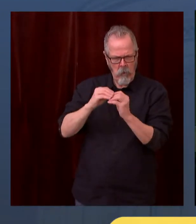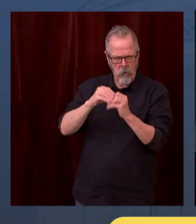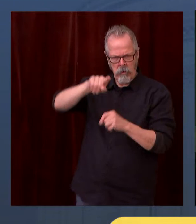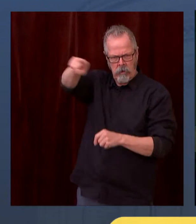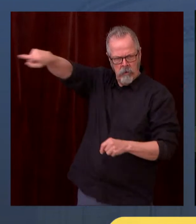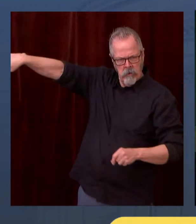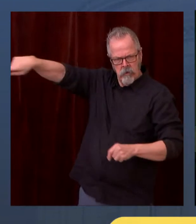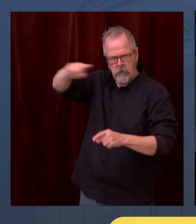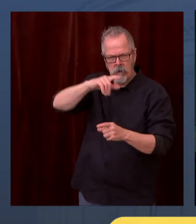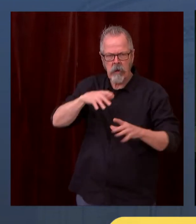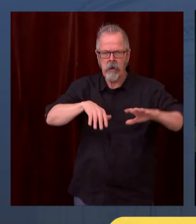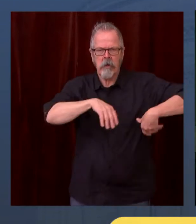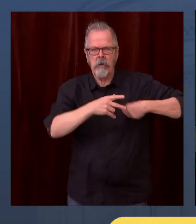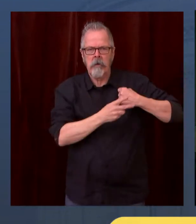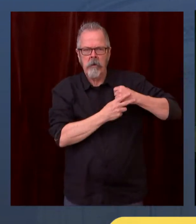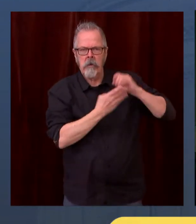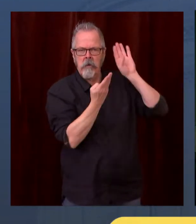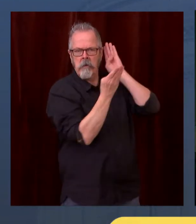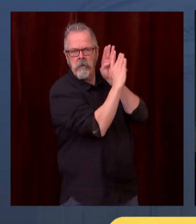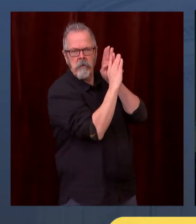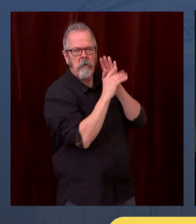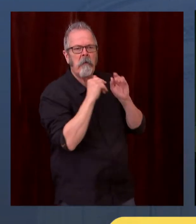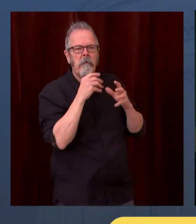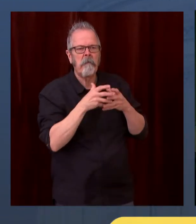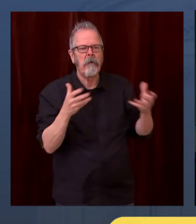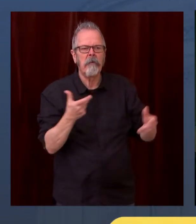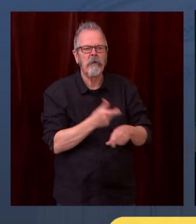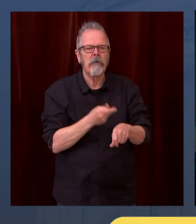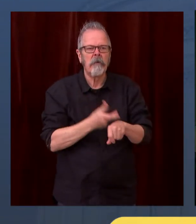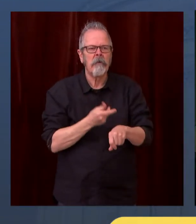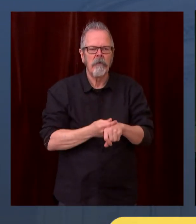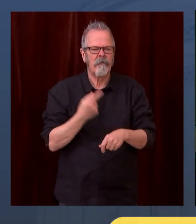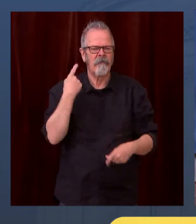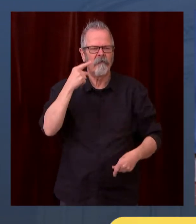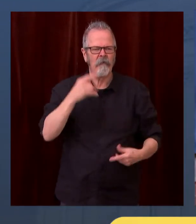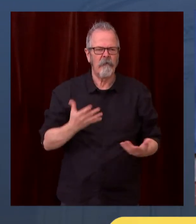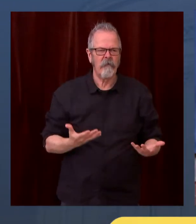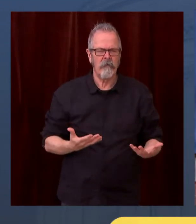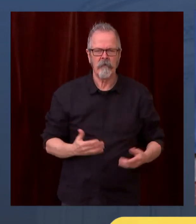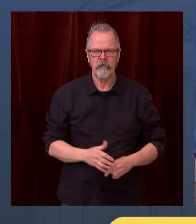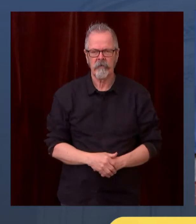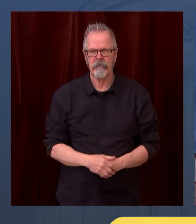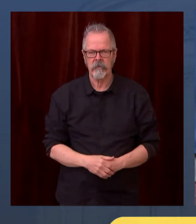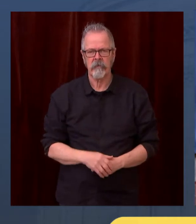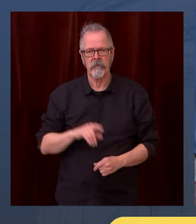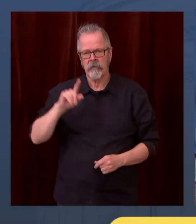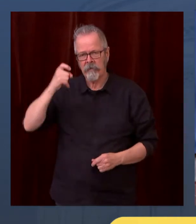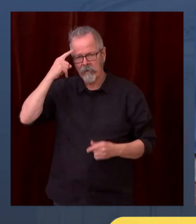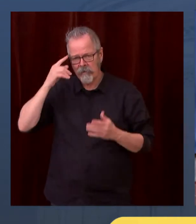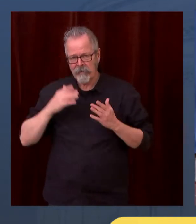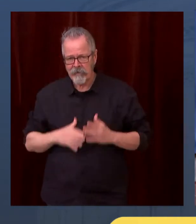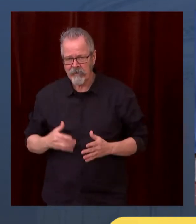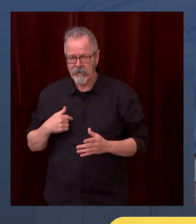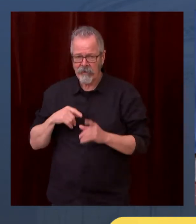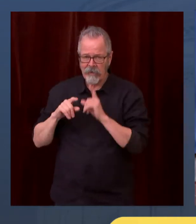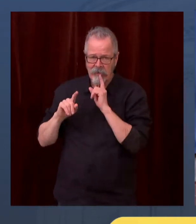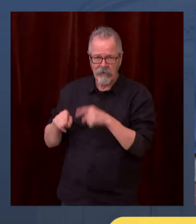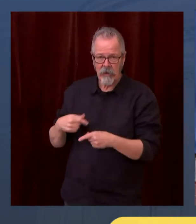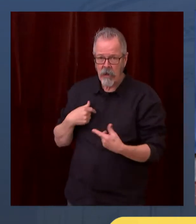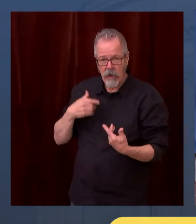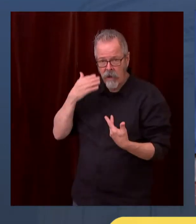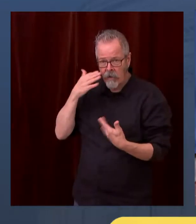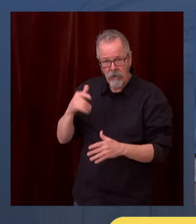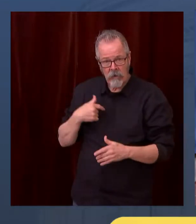not been able to administer those vaccines that are with them. I don't know if we've decision yet whether to